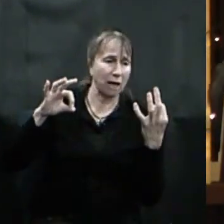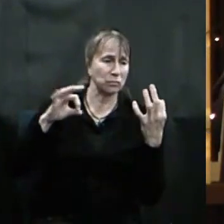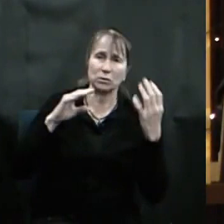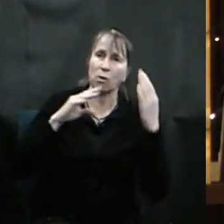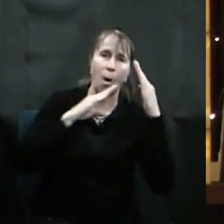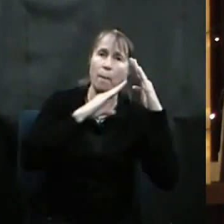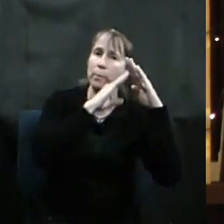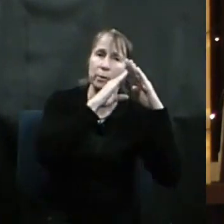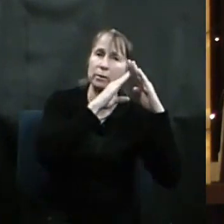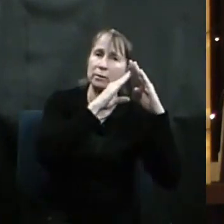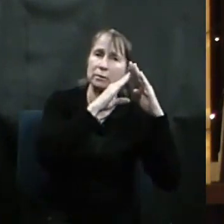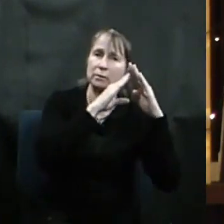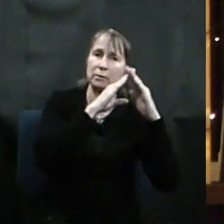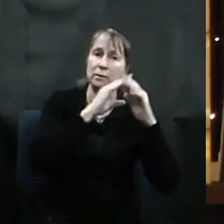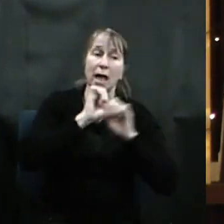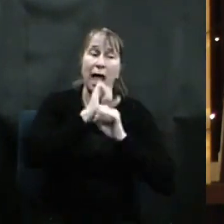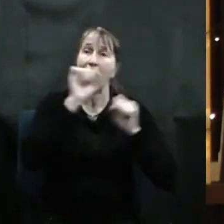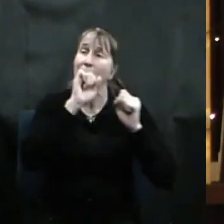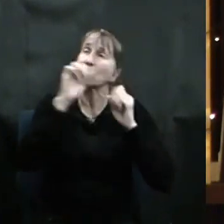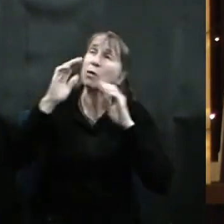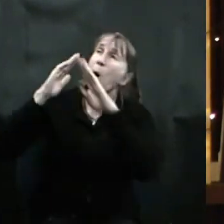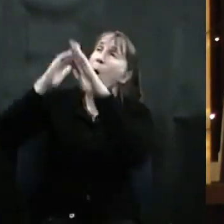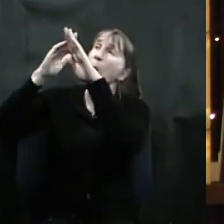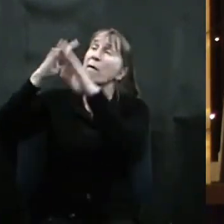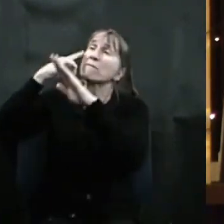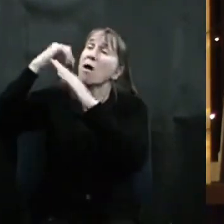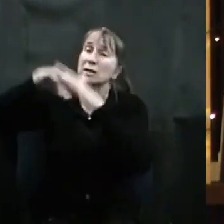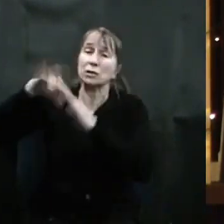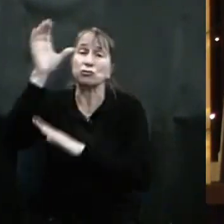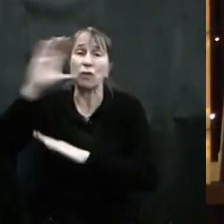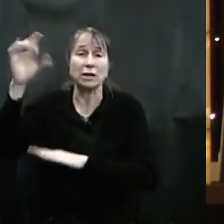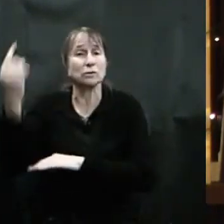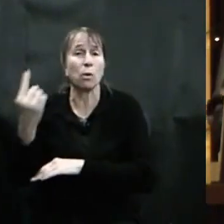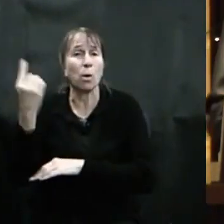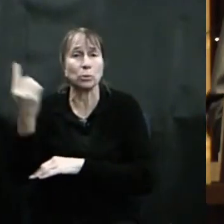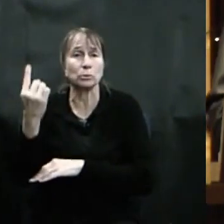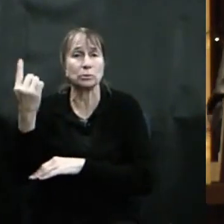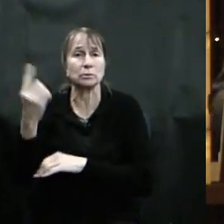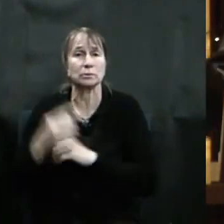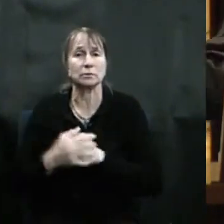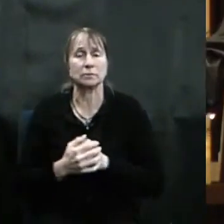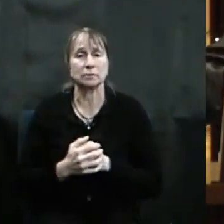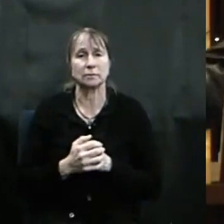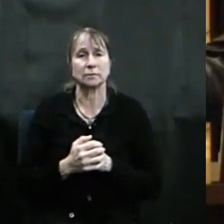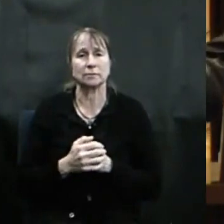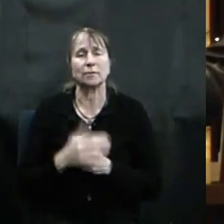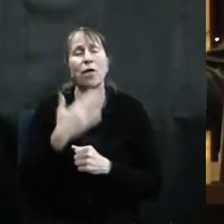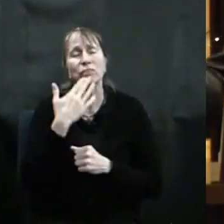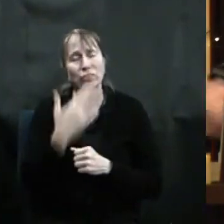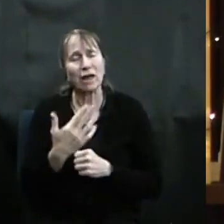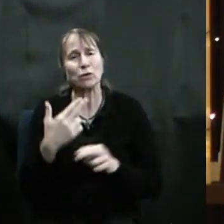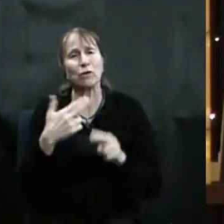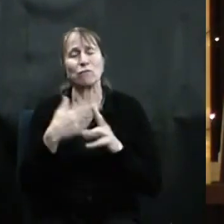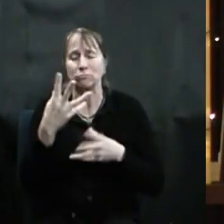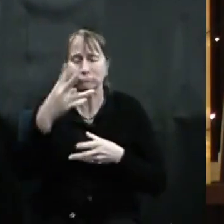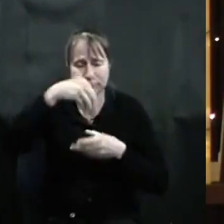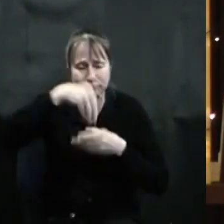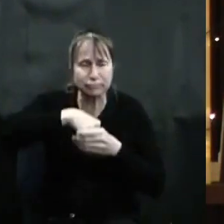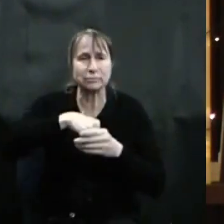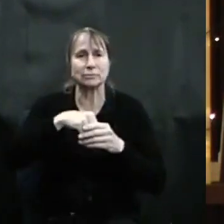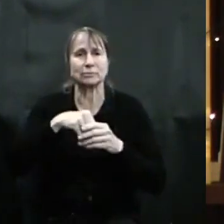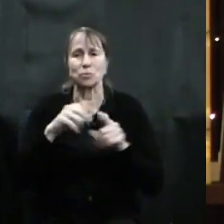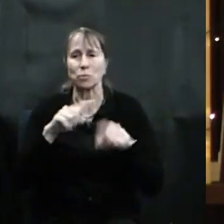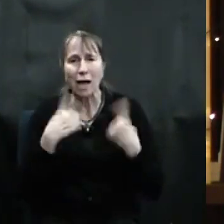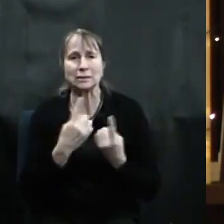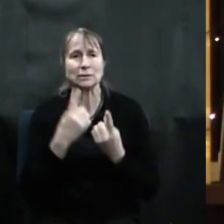hope is found in Christ alone. Thank you for joining us today.